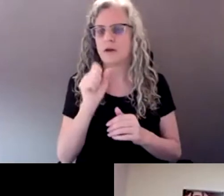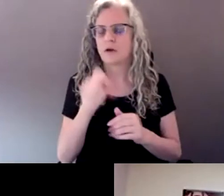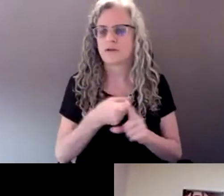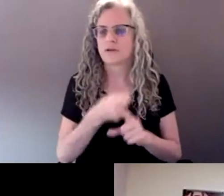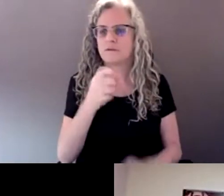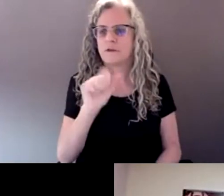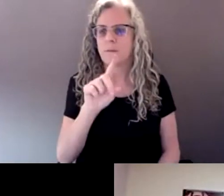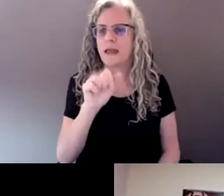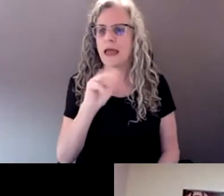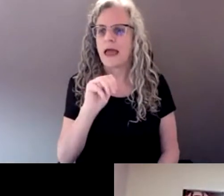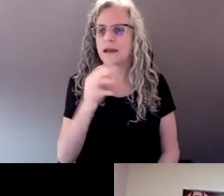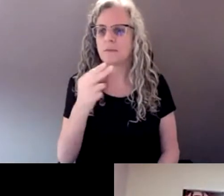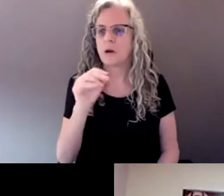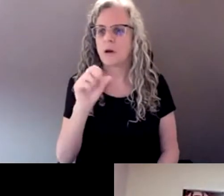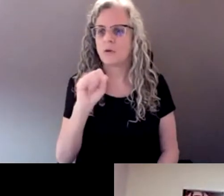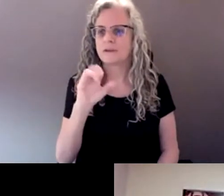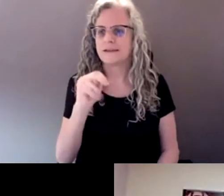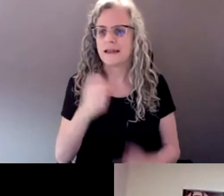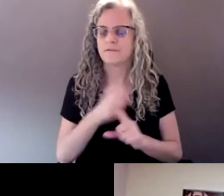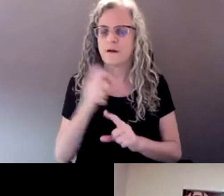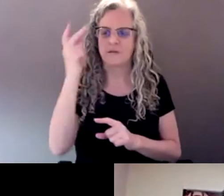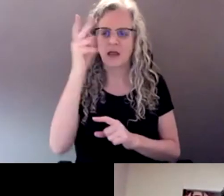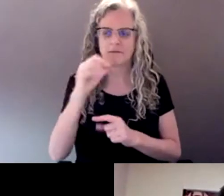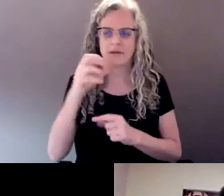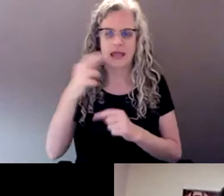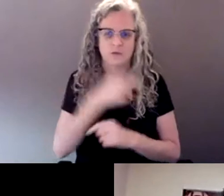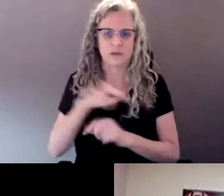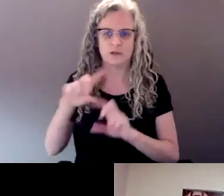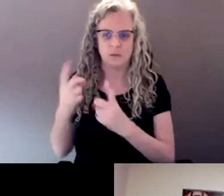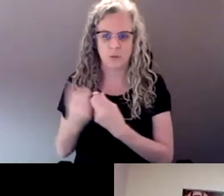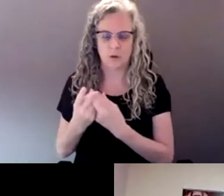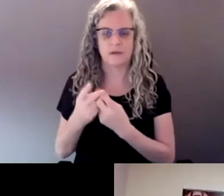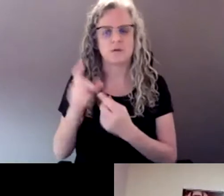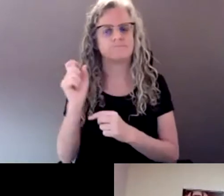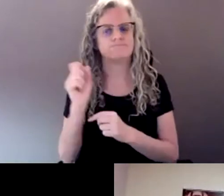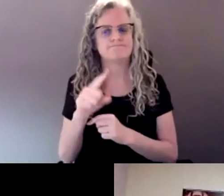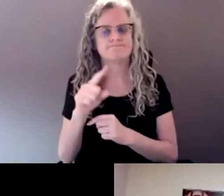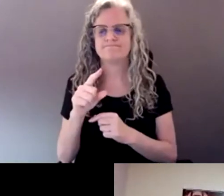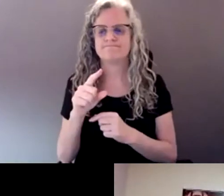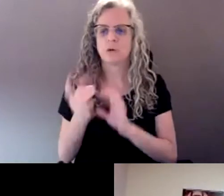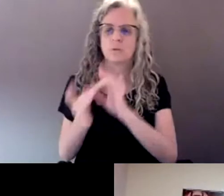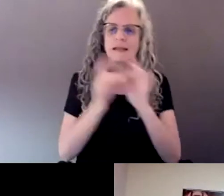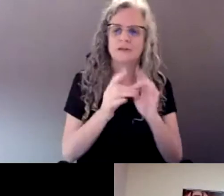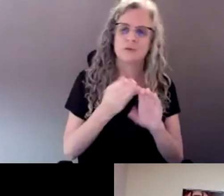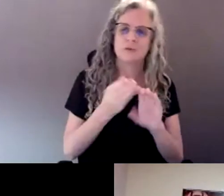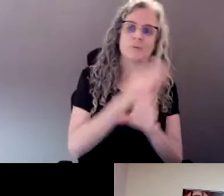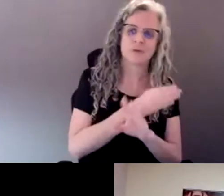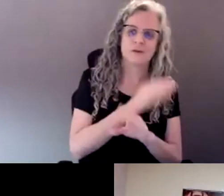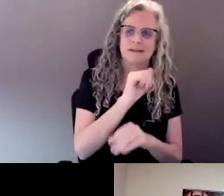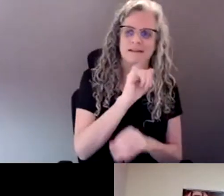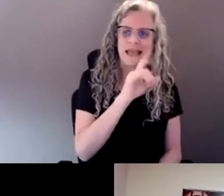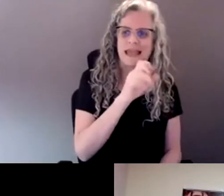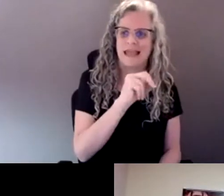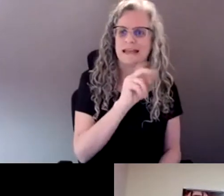and Religion, who wanted to build a little bit on Aidan's earlier question.